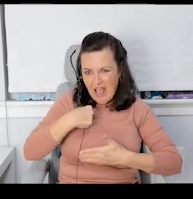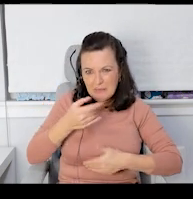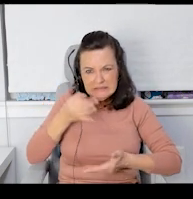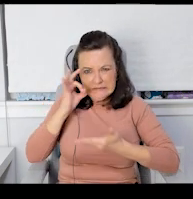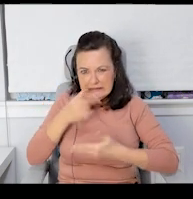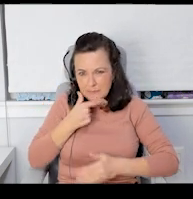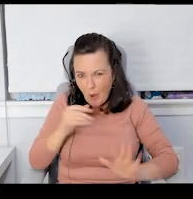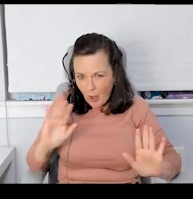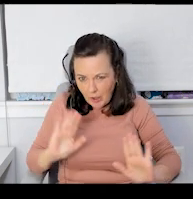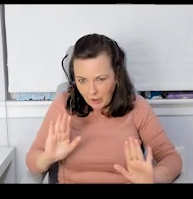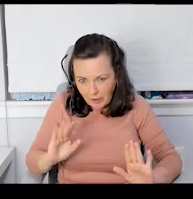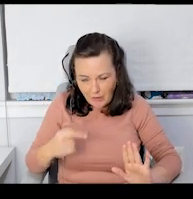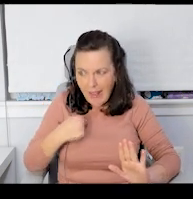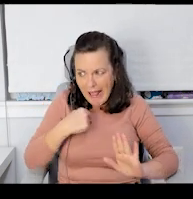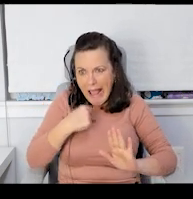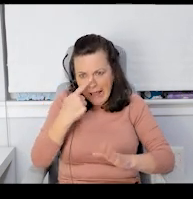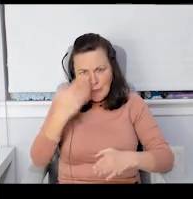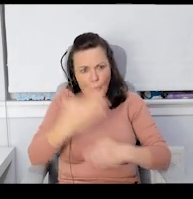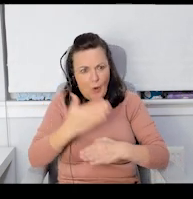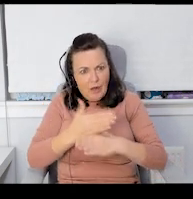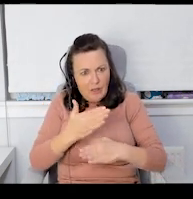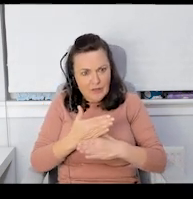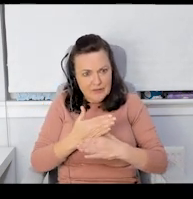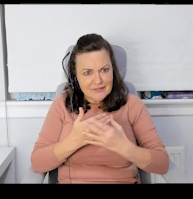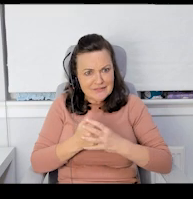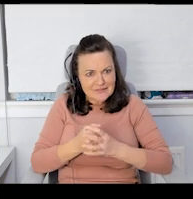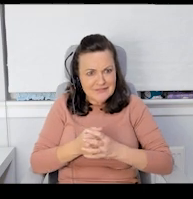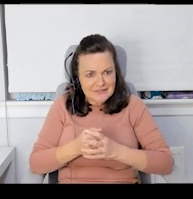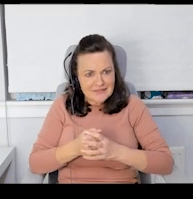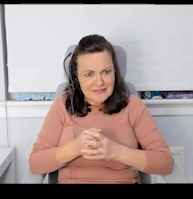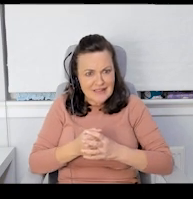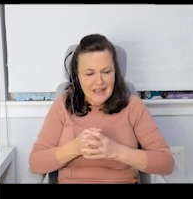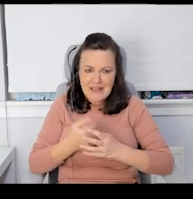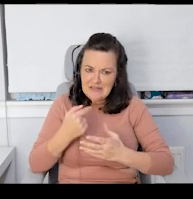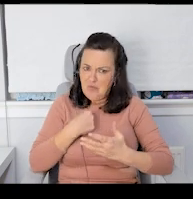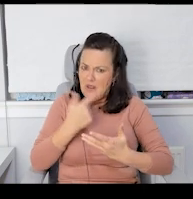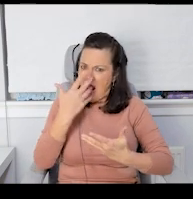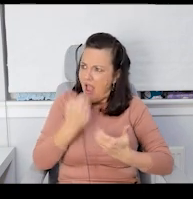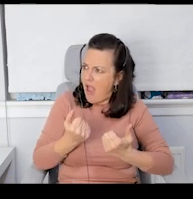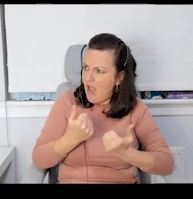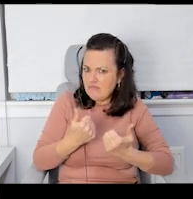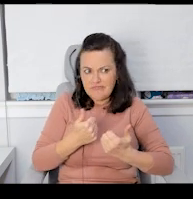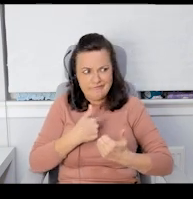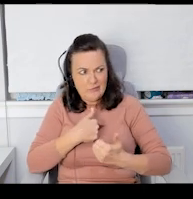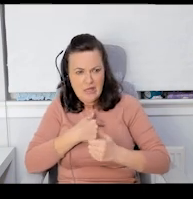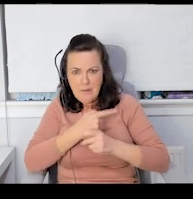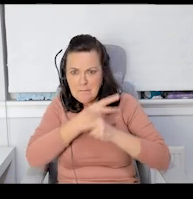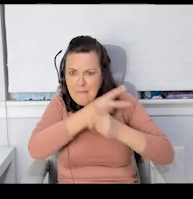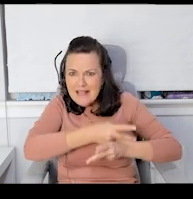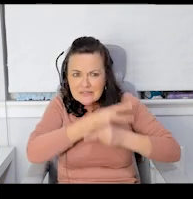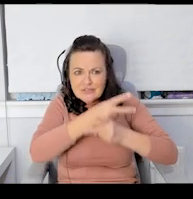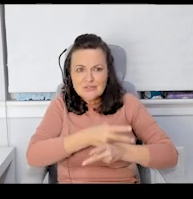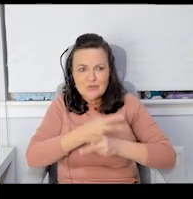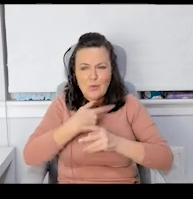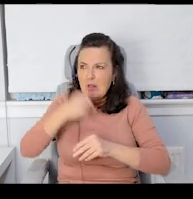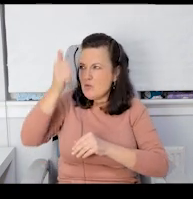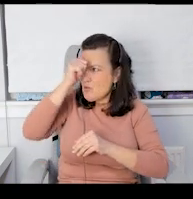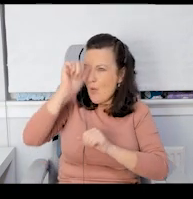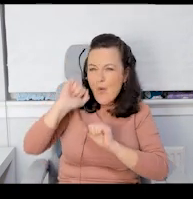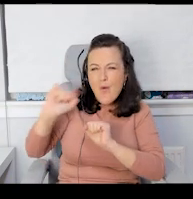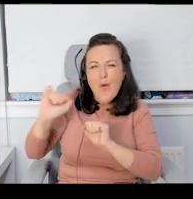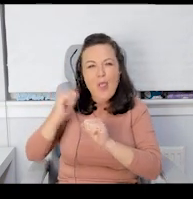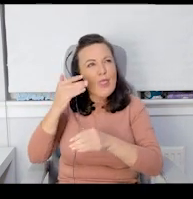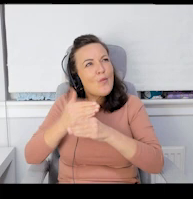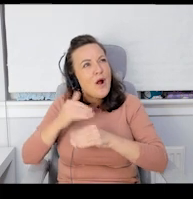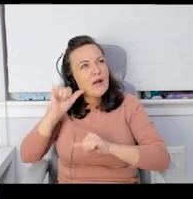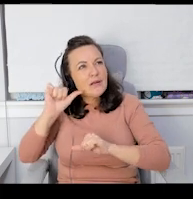people. We're actually employees, often with more output than, you know, the new starters, right? We're mentoring people. We have knowledge of the